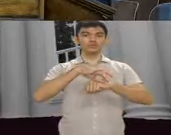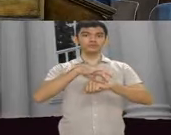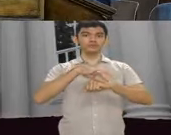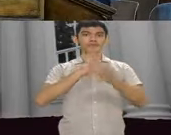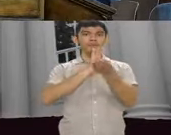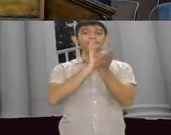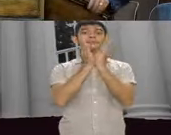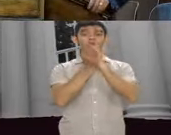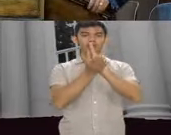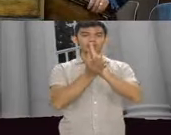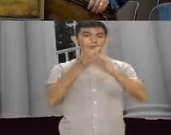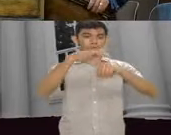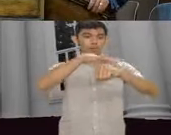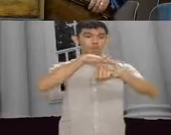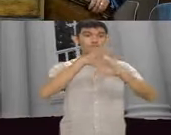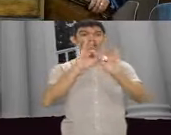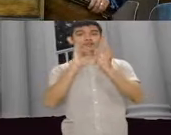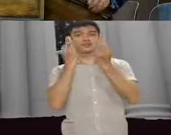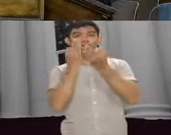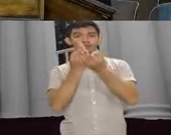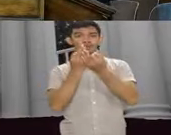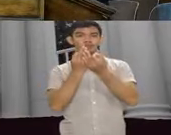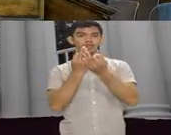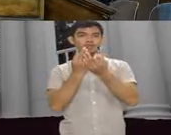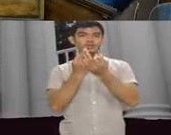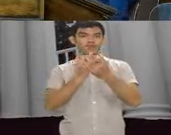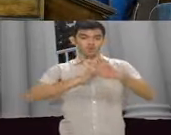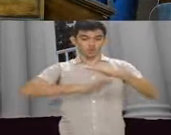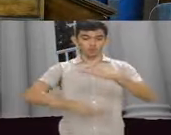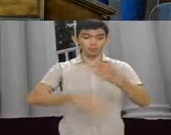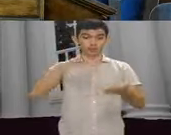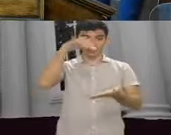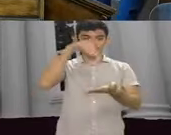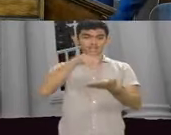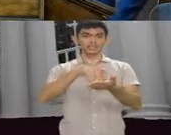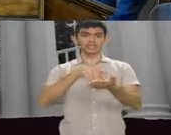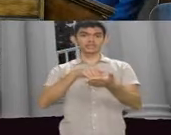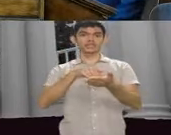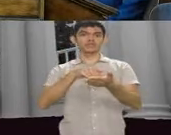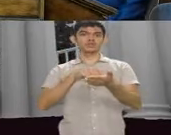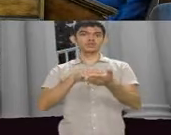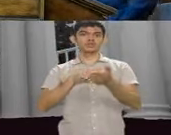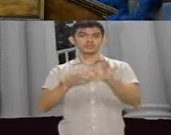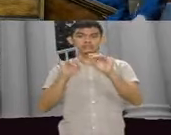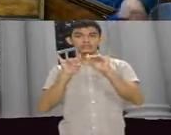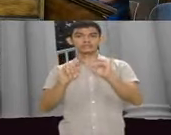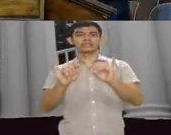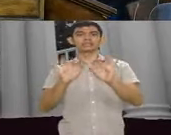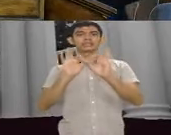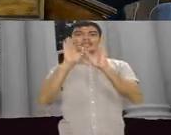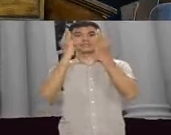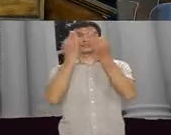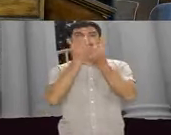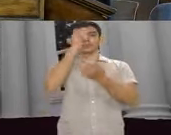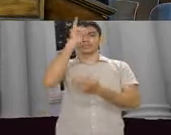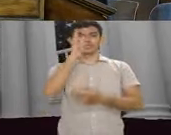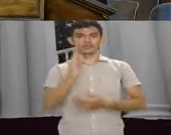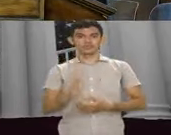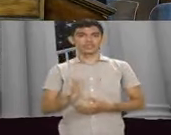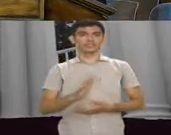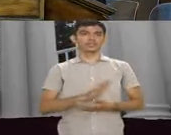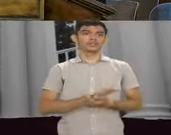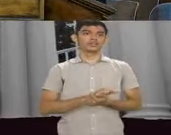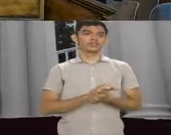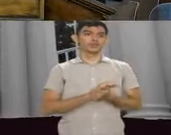put you into an earthly family, being born again puts us into God's family. And so tonight, either